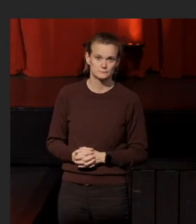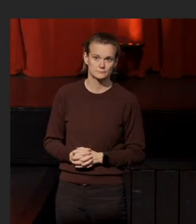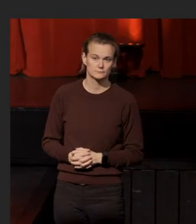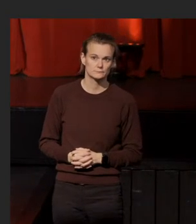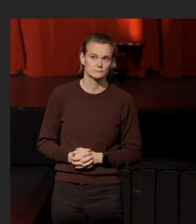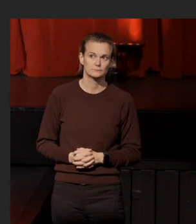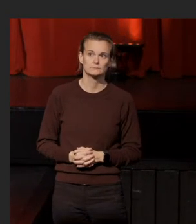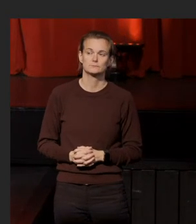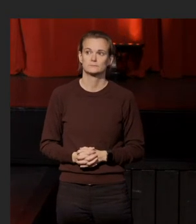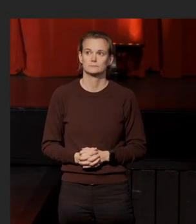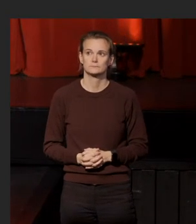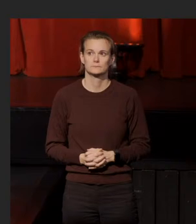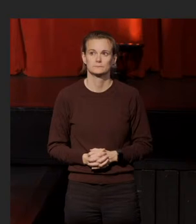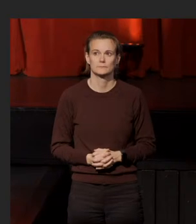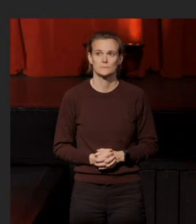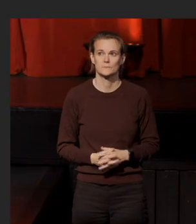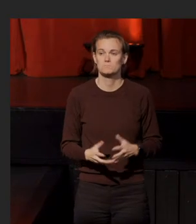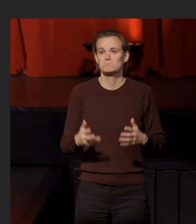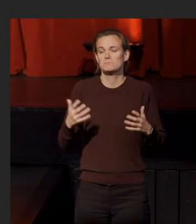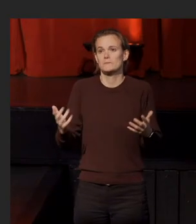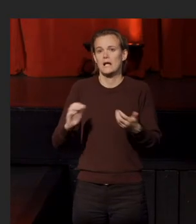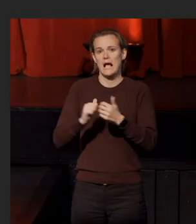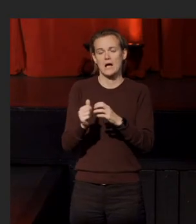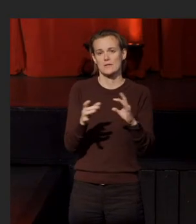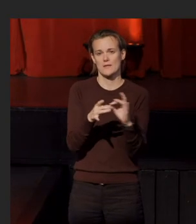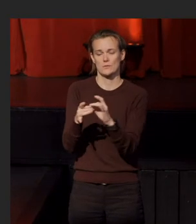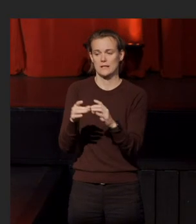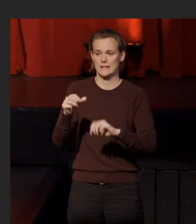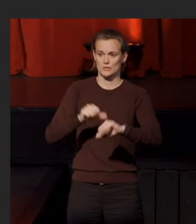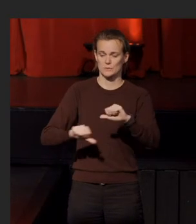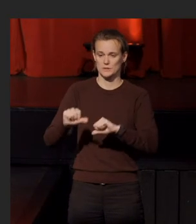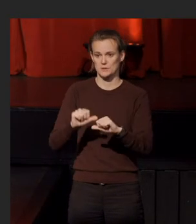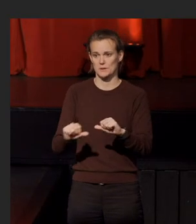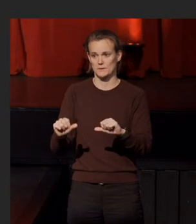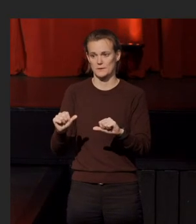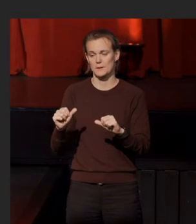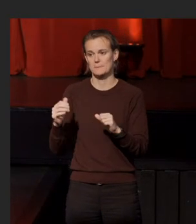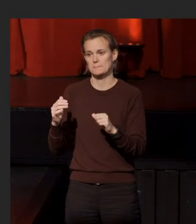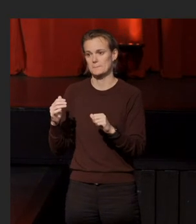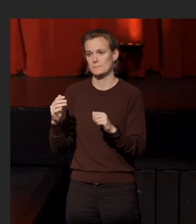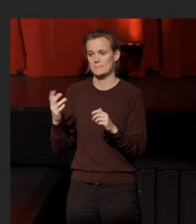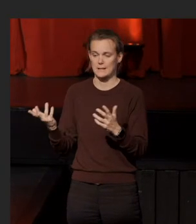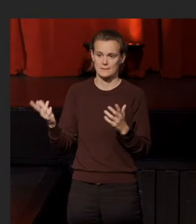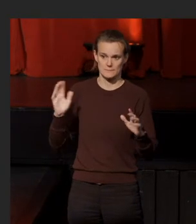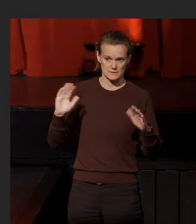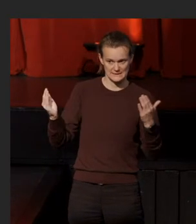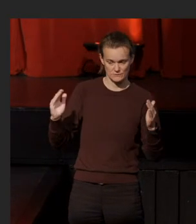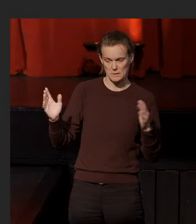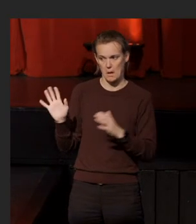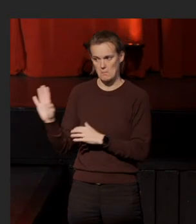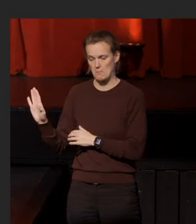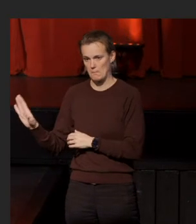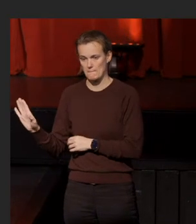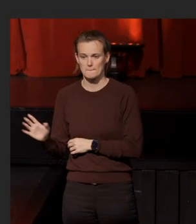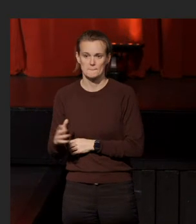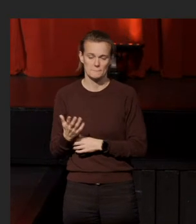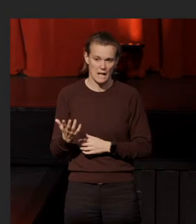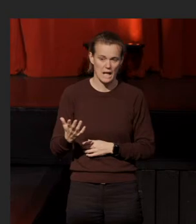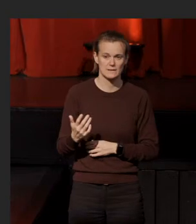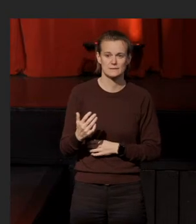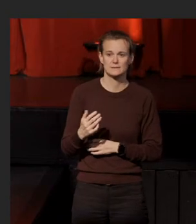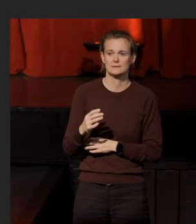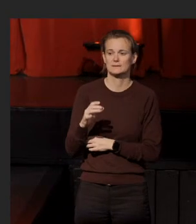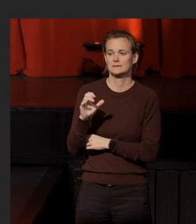systems relate to each other, and what are their differences and similarities. I think giving the platforms